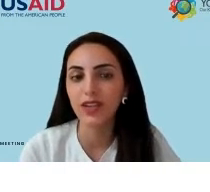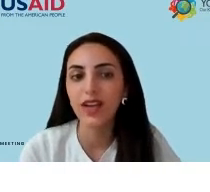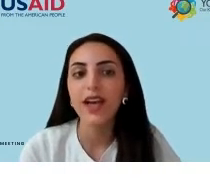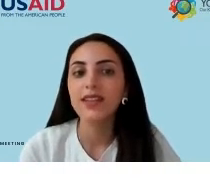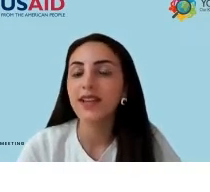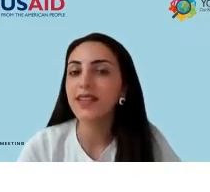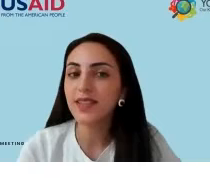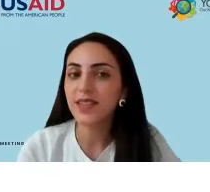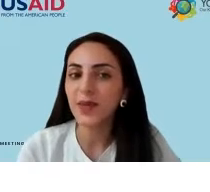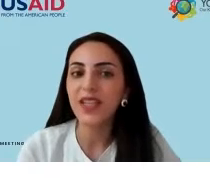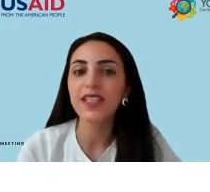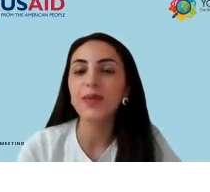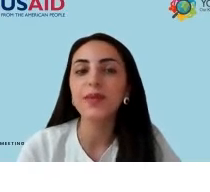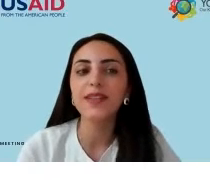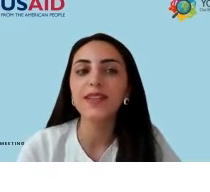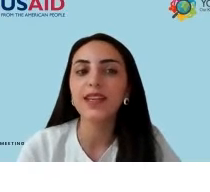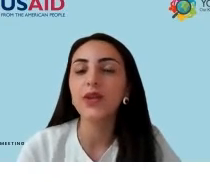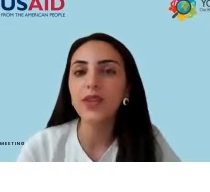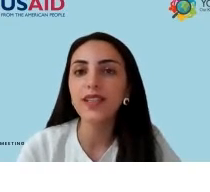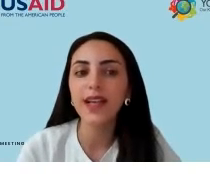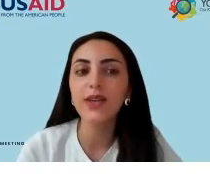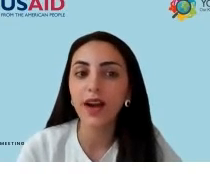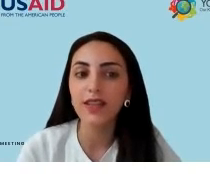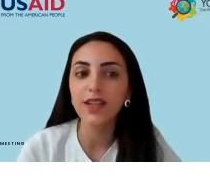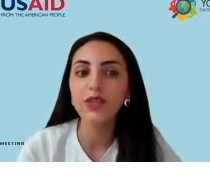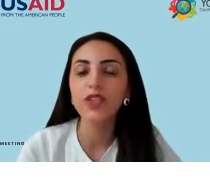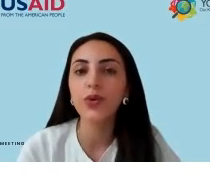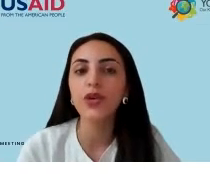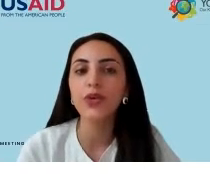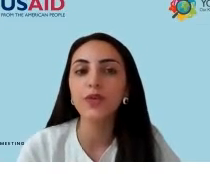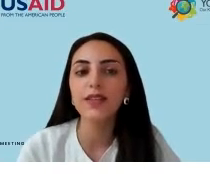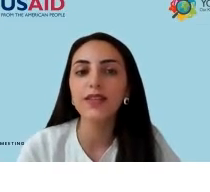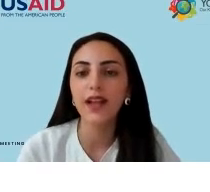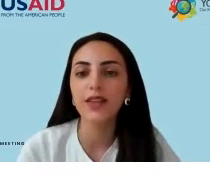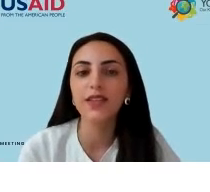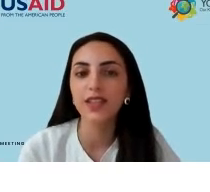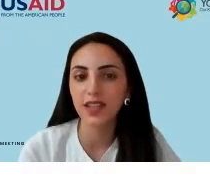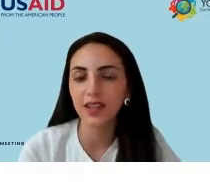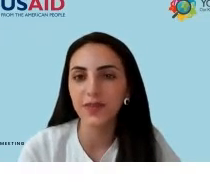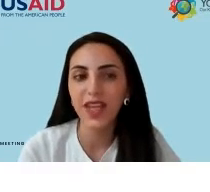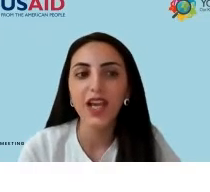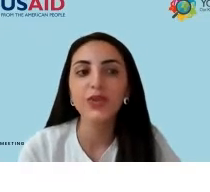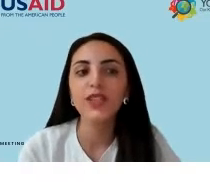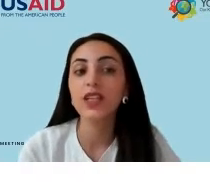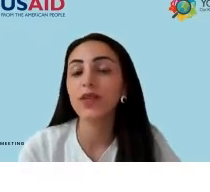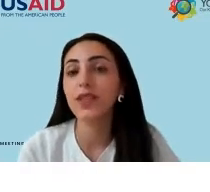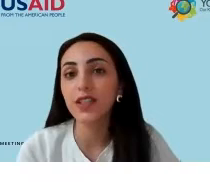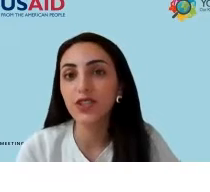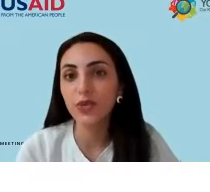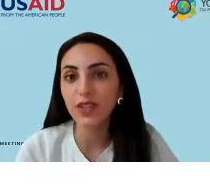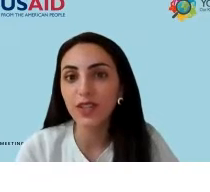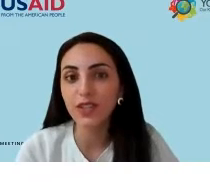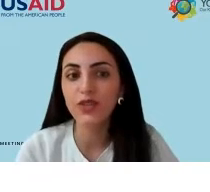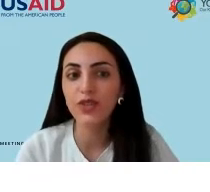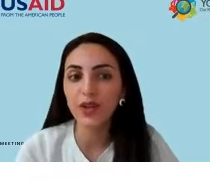organization. Dennis's team is implementing a Youth Excel grant to support youth mental health this year, using